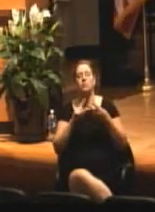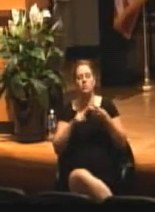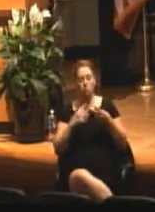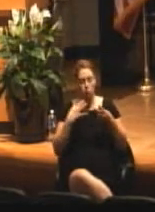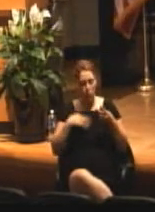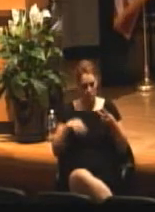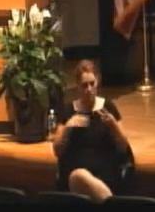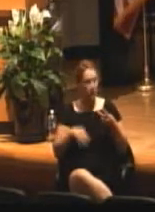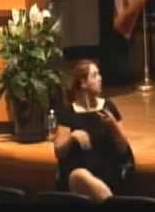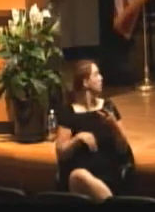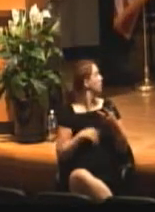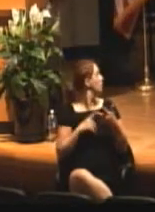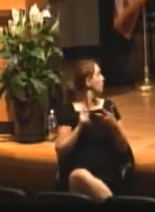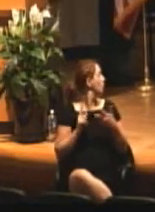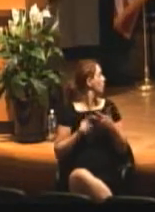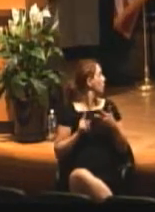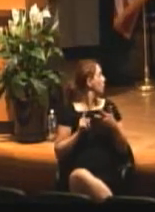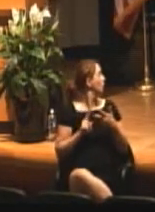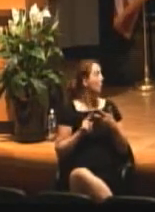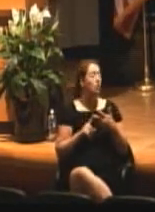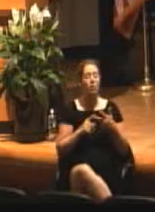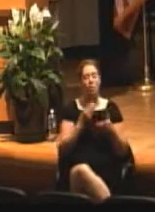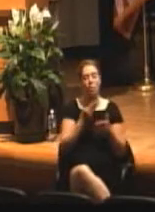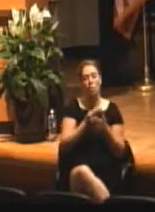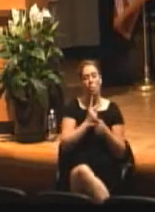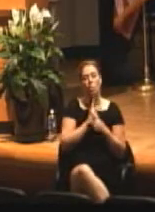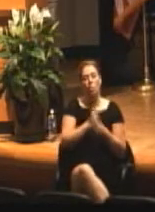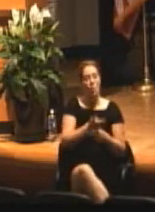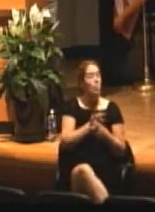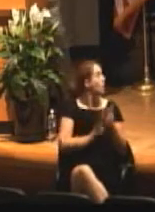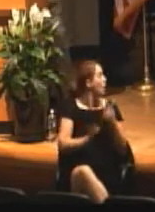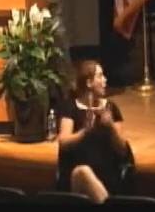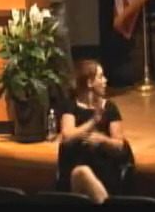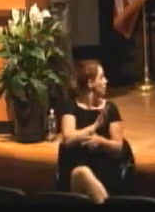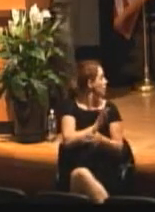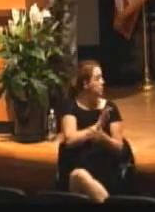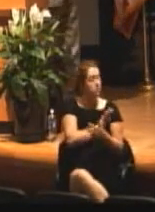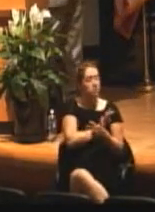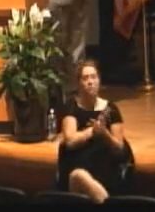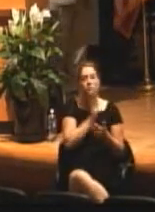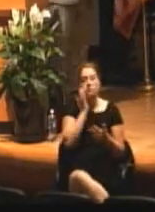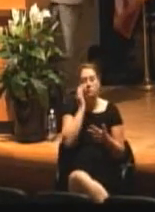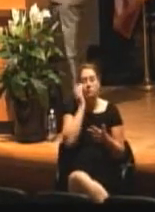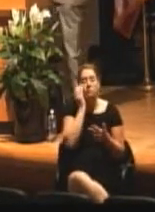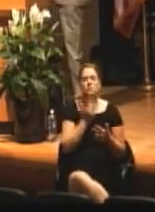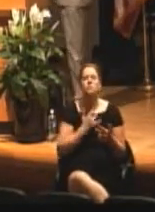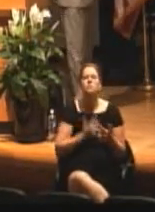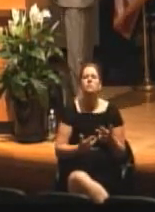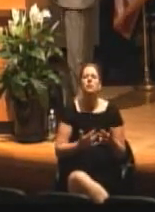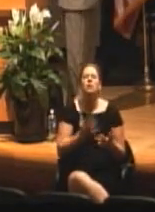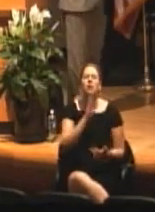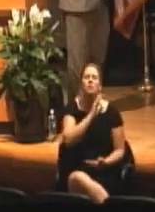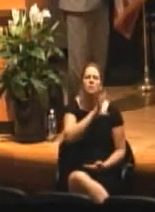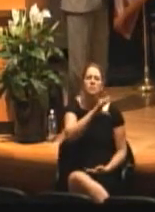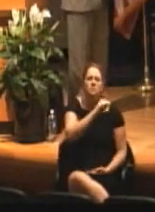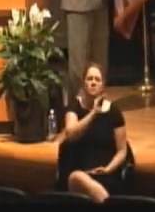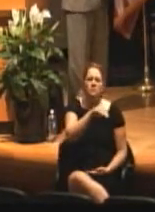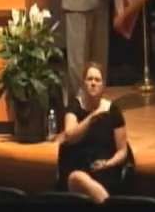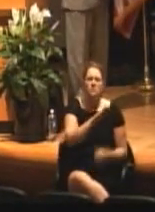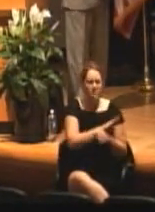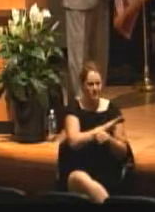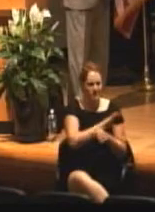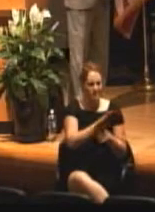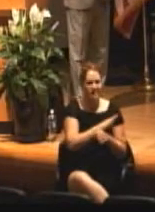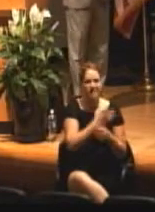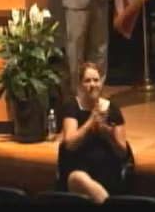You can have fixed rates, ARMs, balloon payments, things like that. Traditionally, probably 75% of the business that's